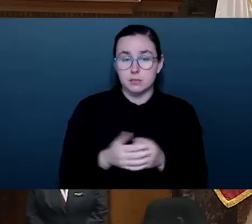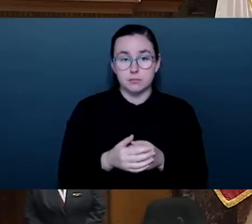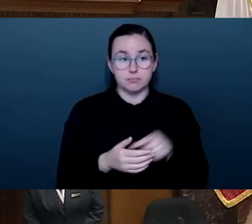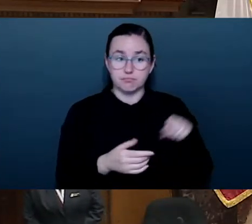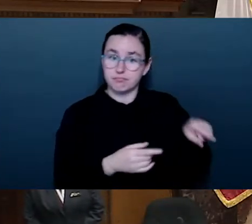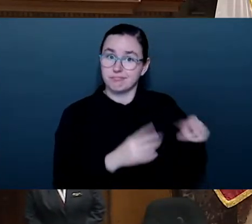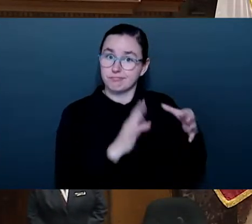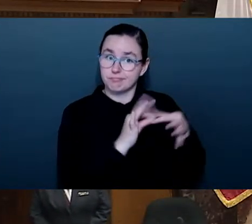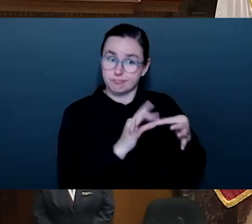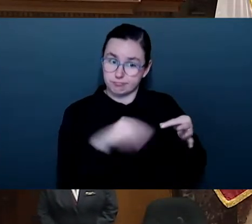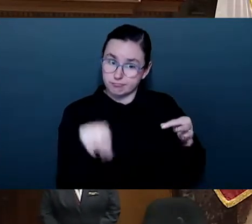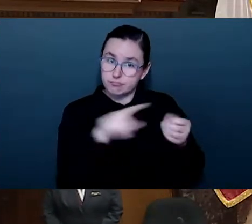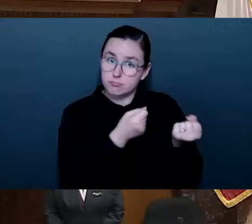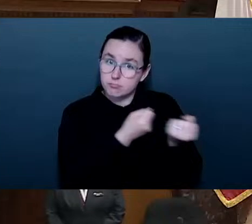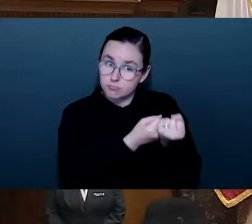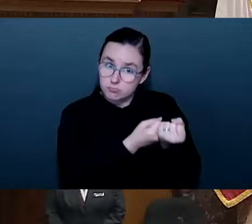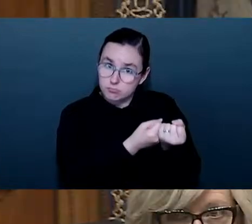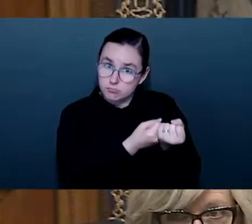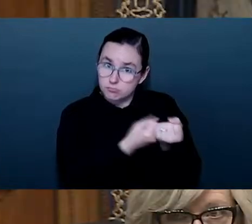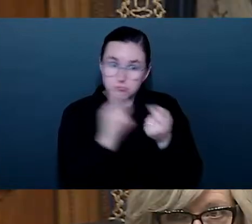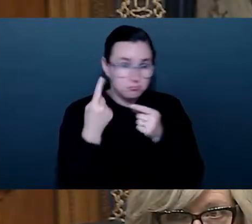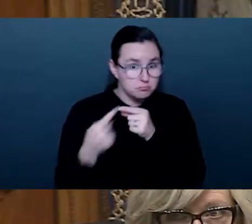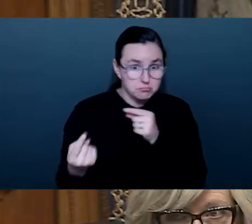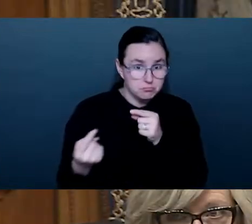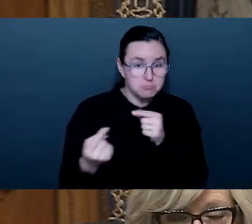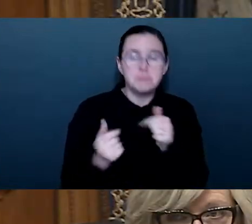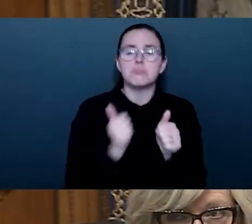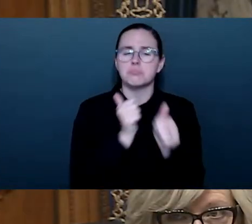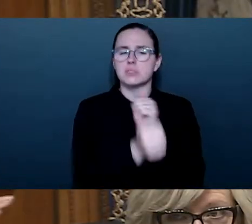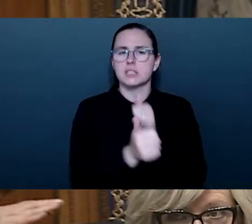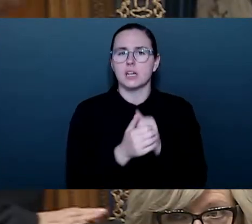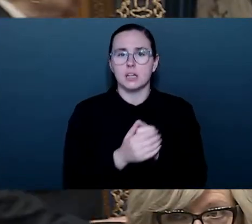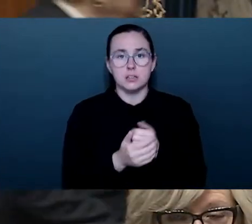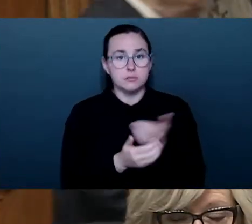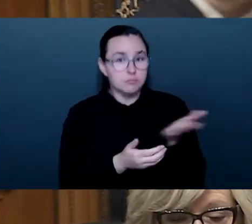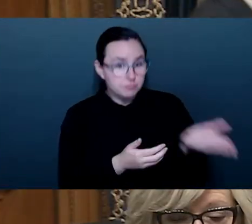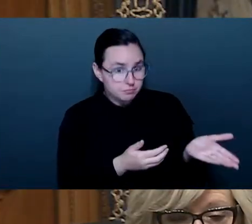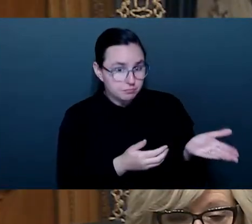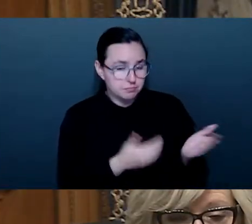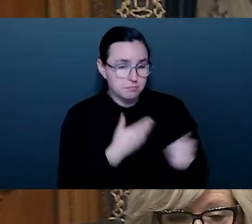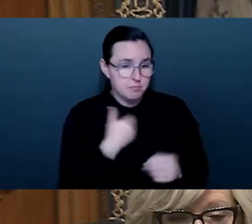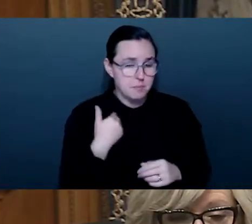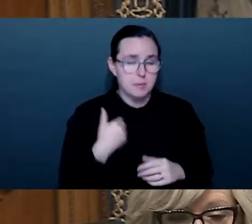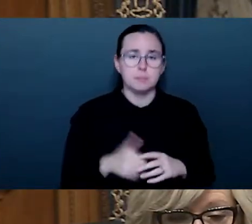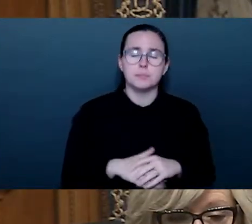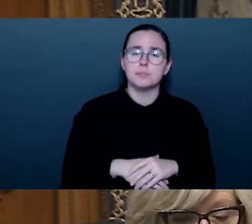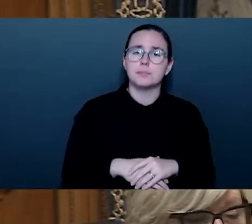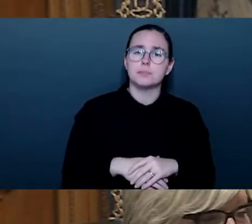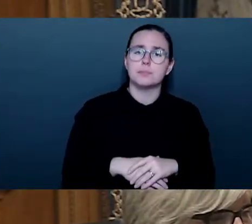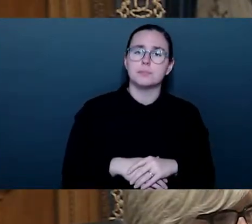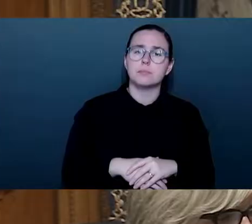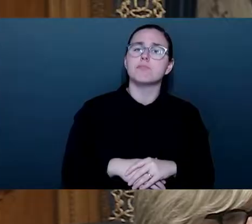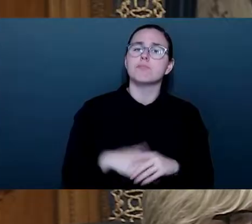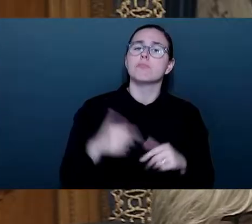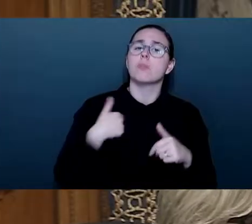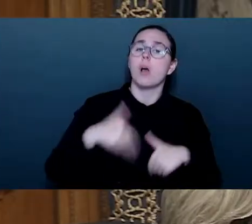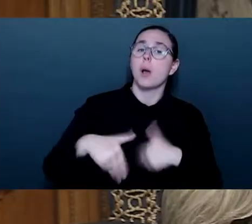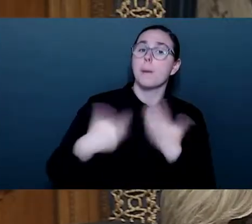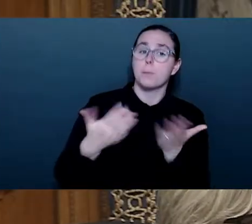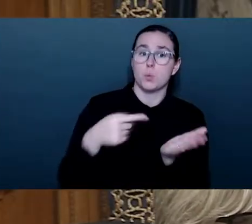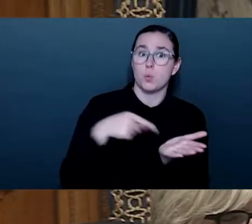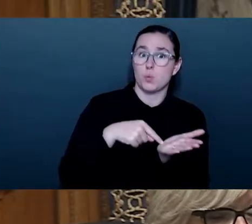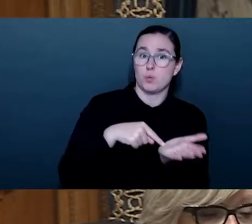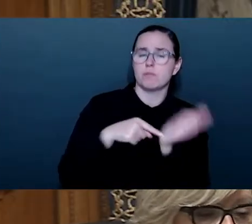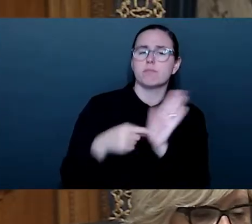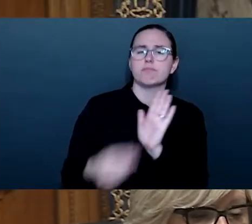Motion carried. Member? Mr. Speaker, I move that the bill be placed on the orders of the day for second reading at